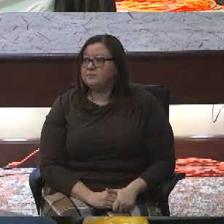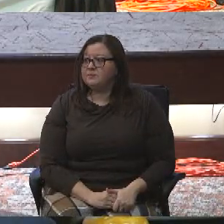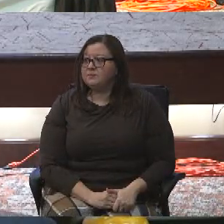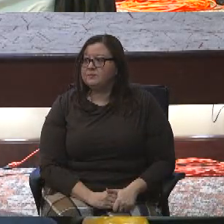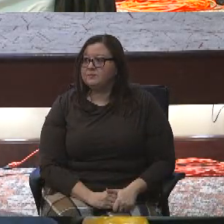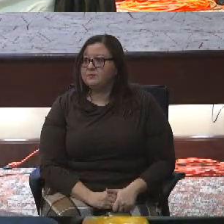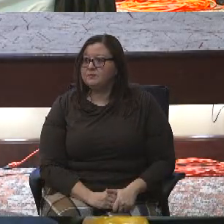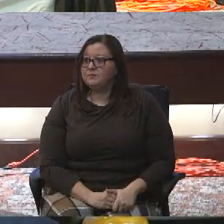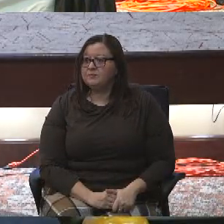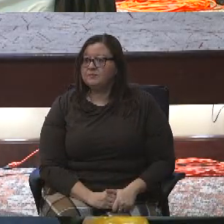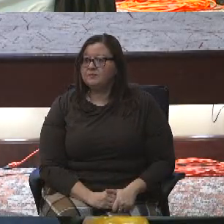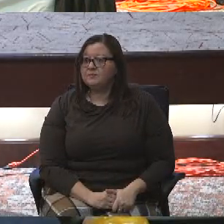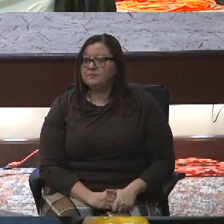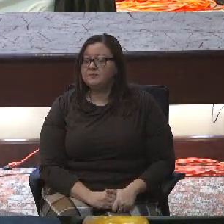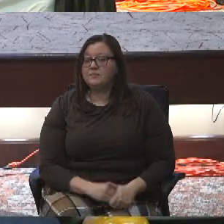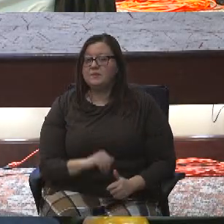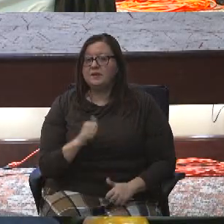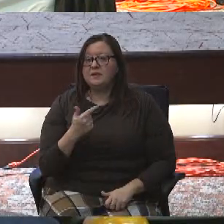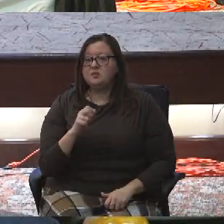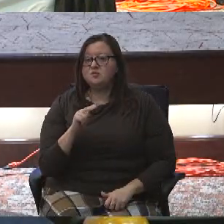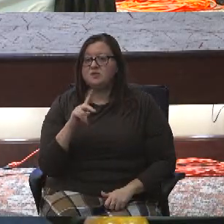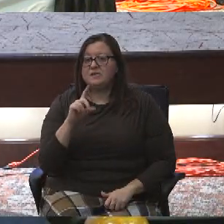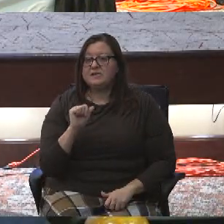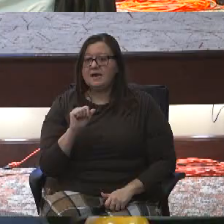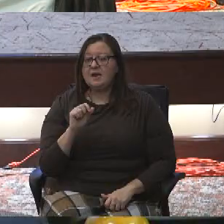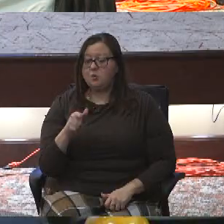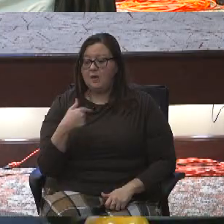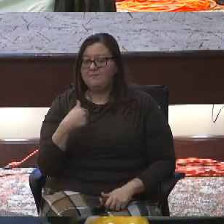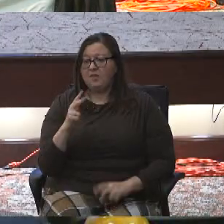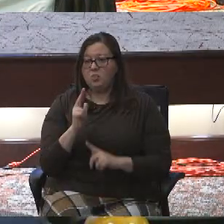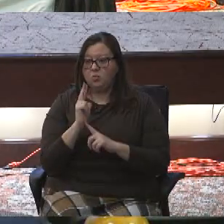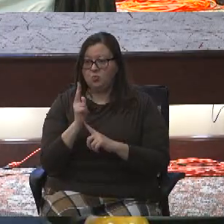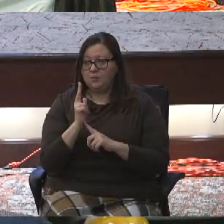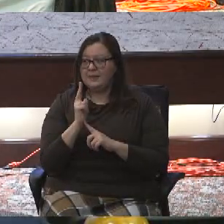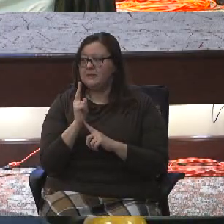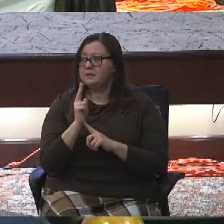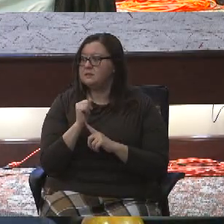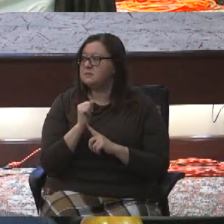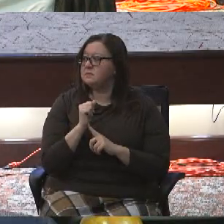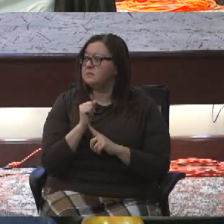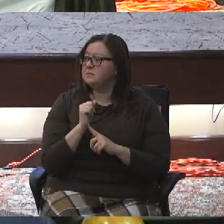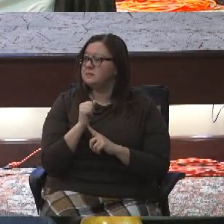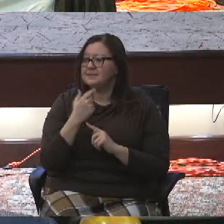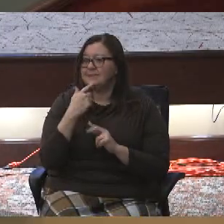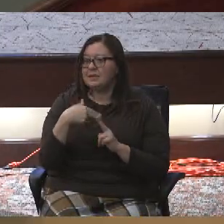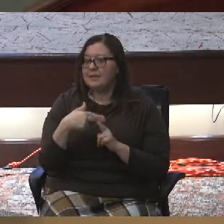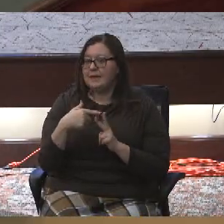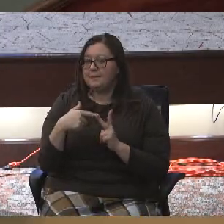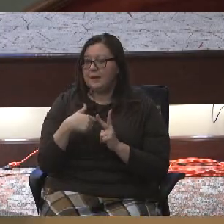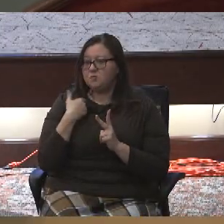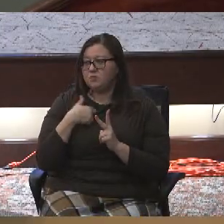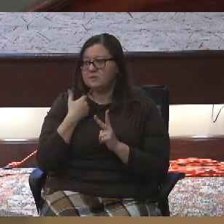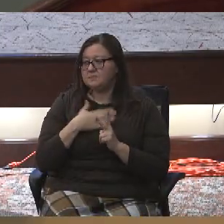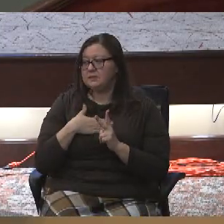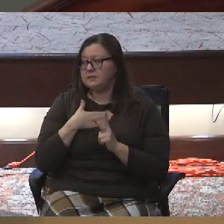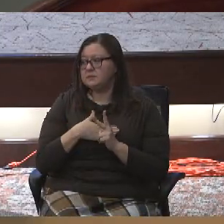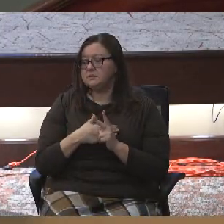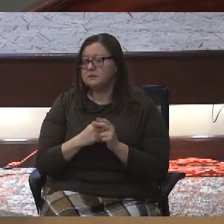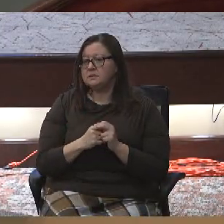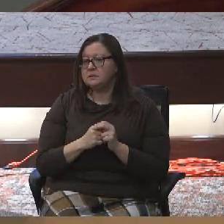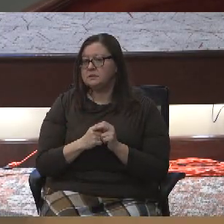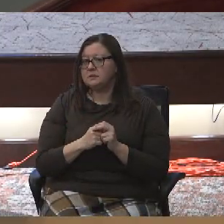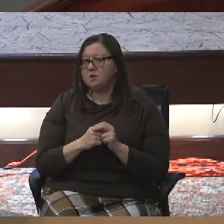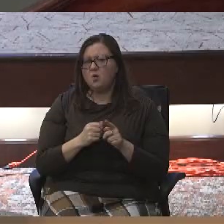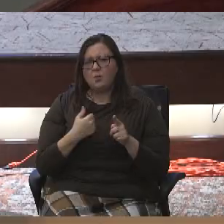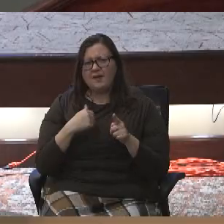everybody to address an agenda item. Just, you've got 3 minutes. Say your name and your address when you get to the podium. Sure. Y'all each